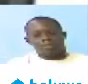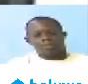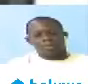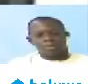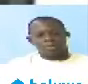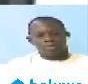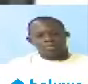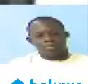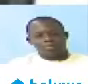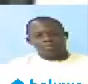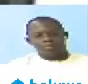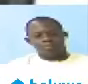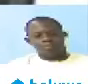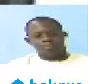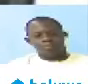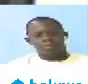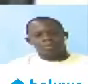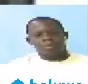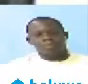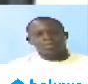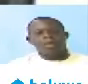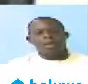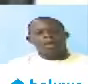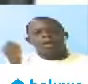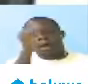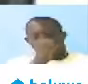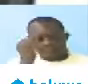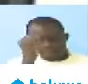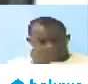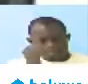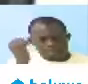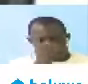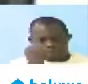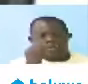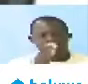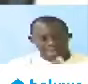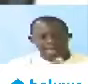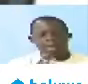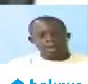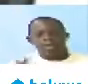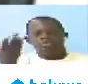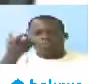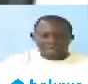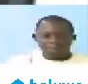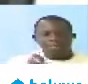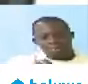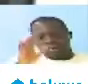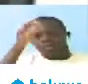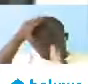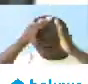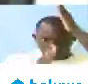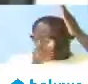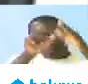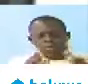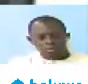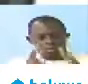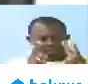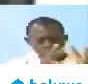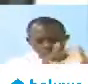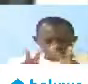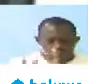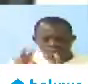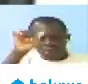Because any problem, sir. Because time to time they send in soldiers who will come and check